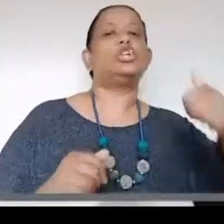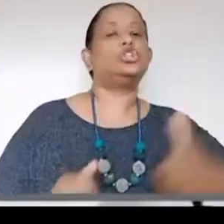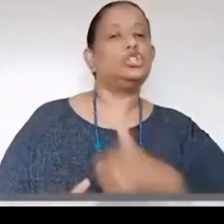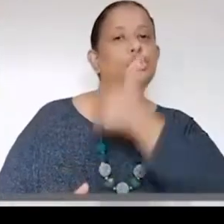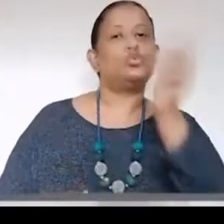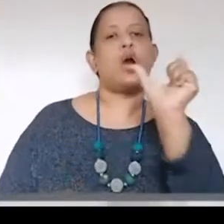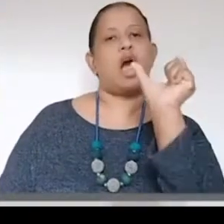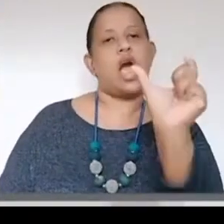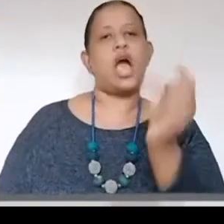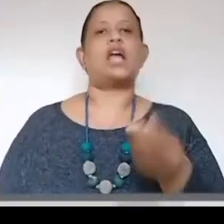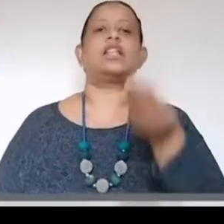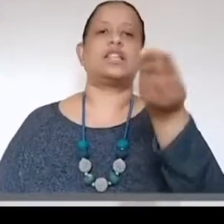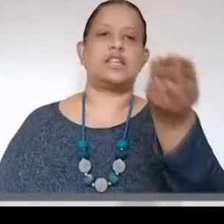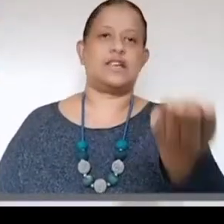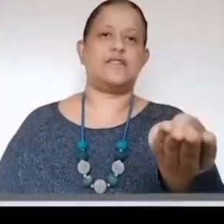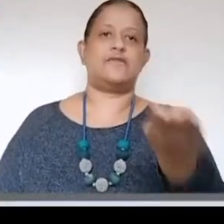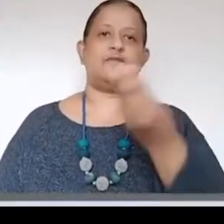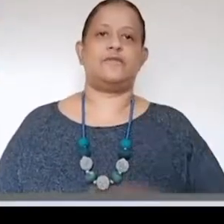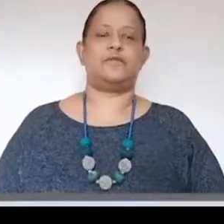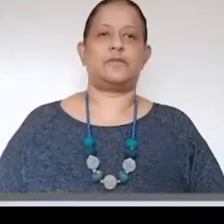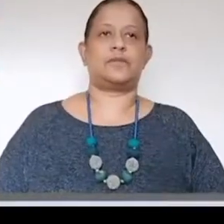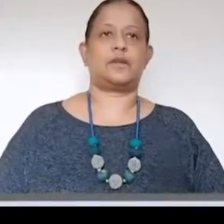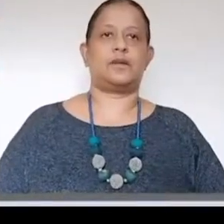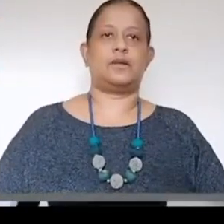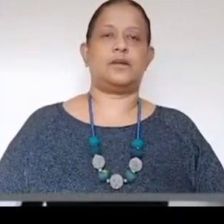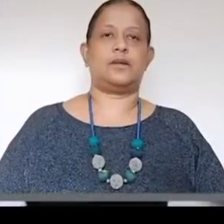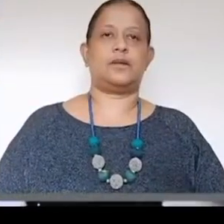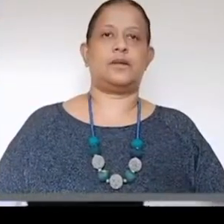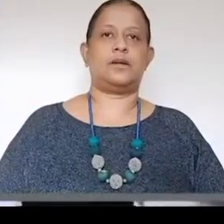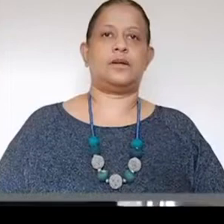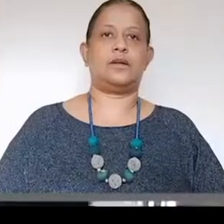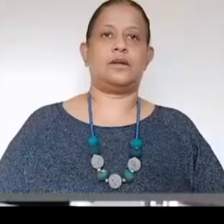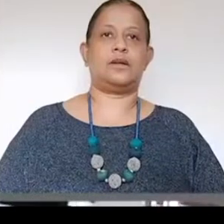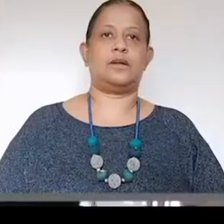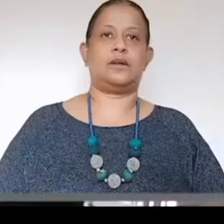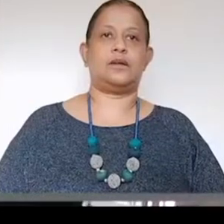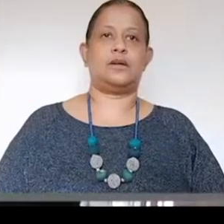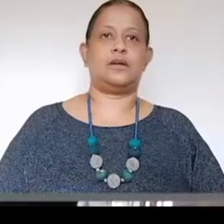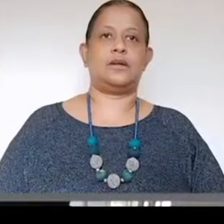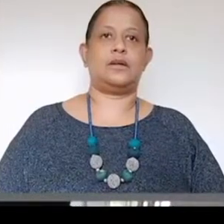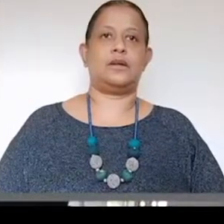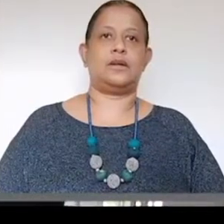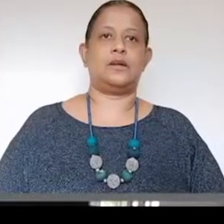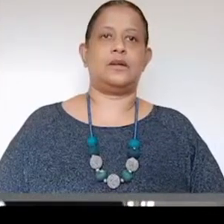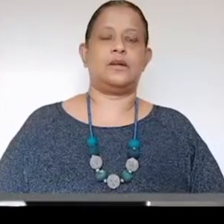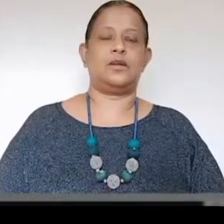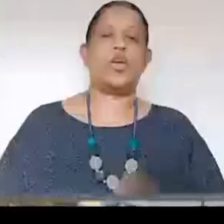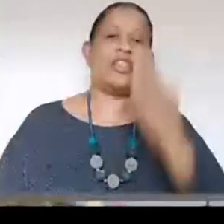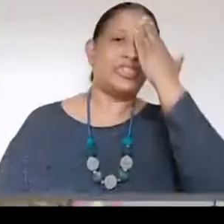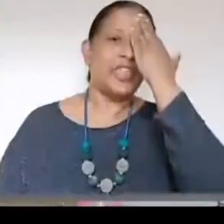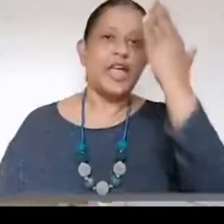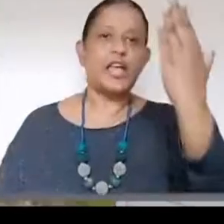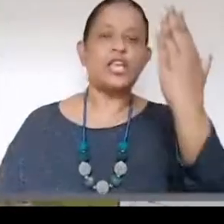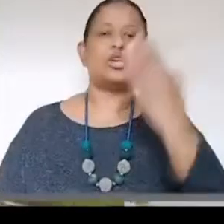card, please walk over to the nearest help desk where one of our helpers will be happy to assist you. Thank you for your attention. We